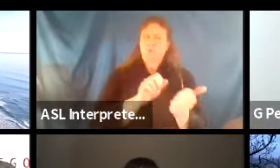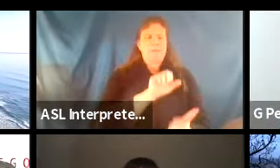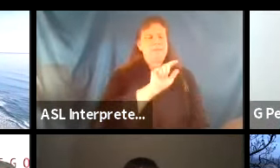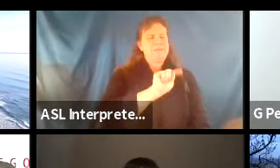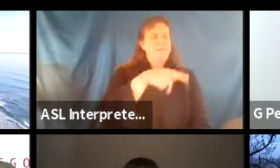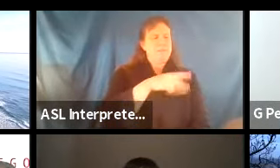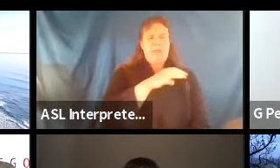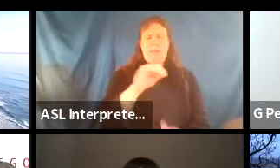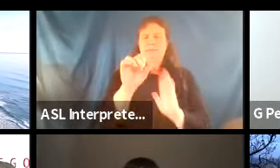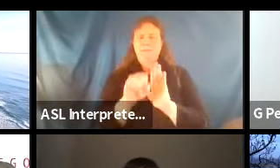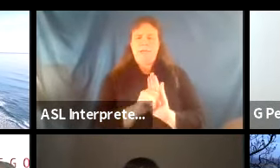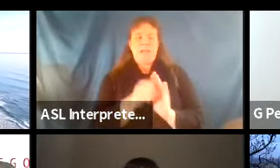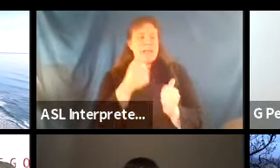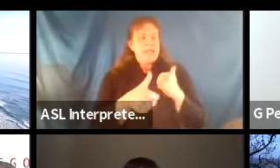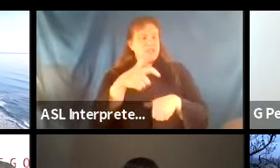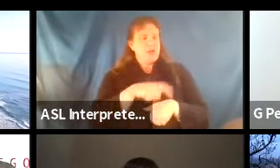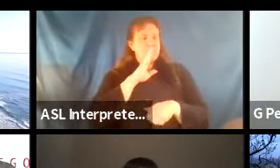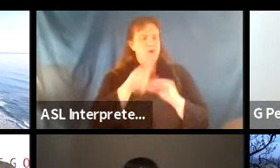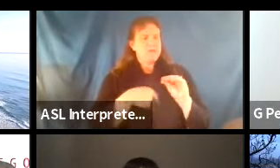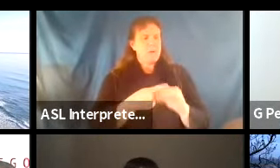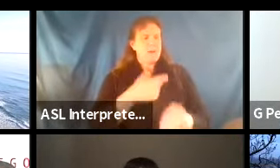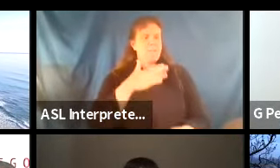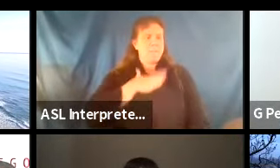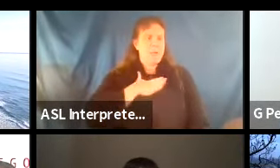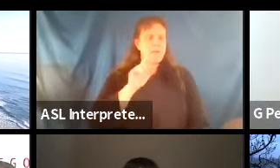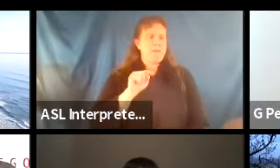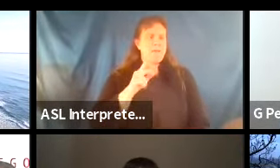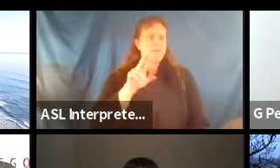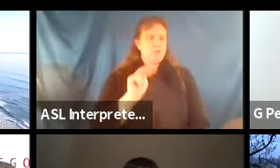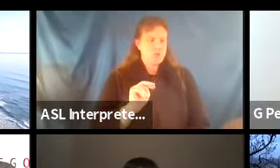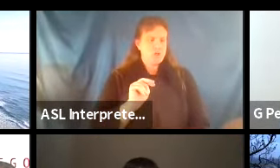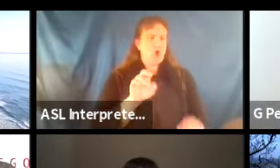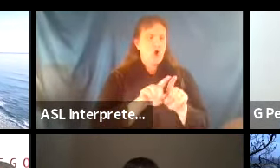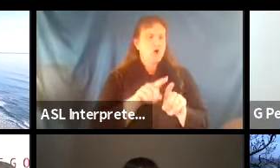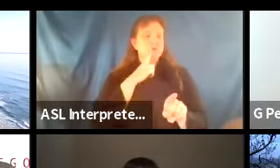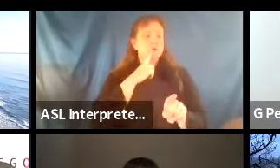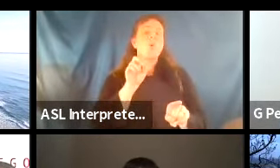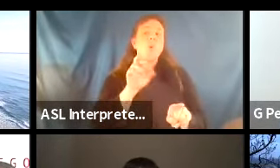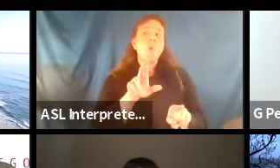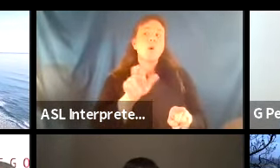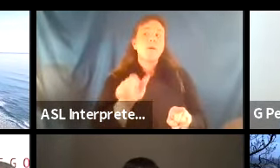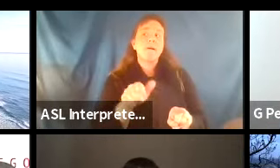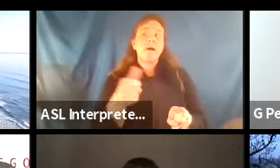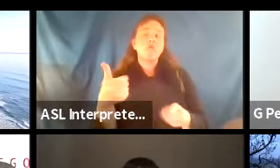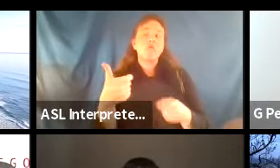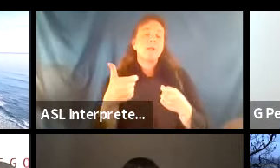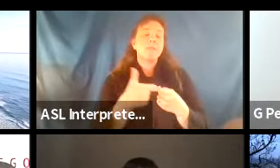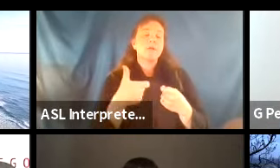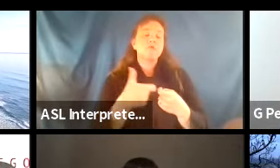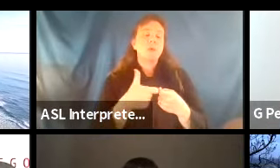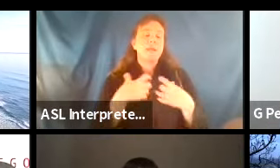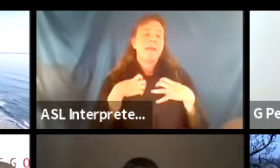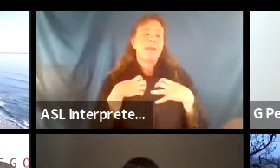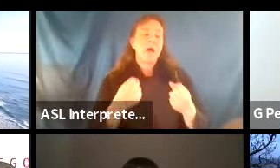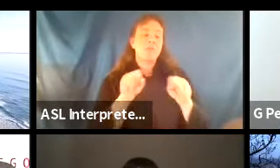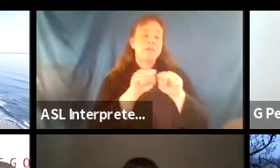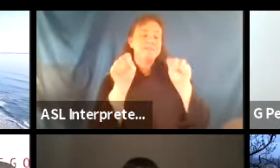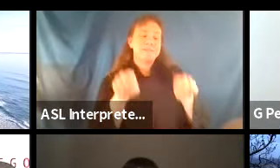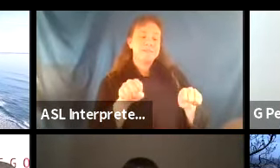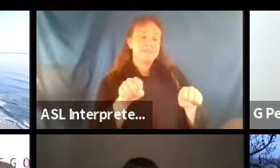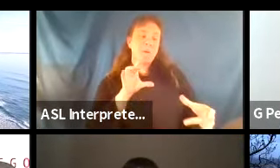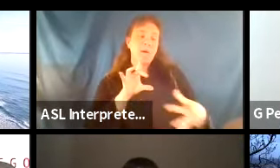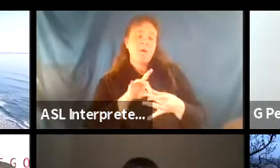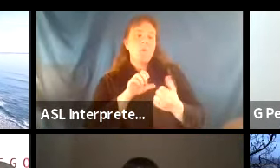time it mentions My Turn, it also says, or other electronic health system interfaced with state agencies.